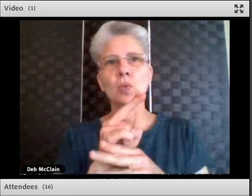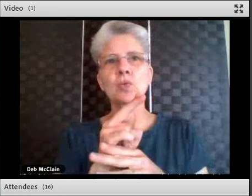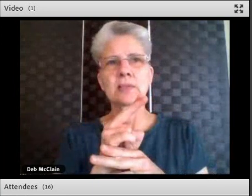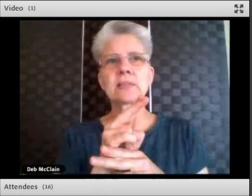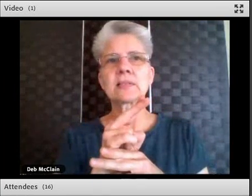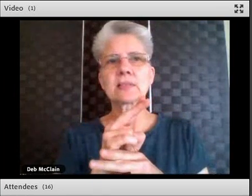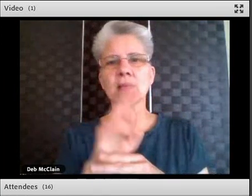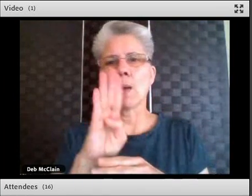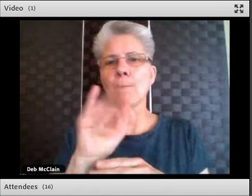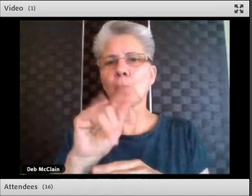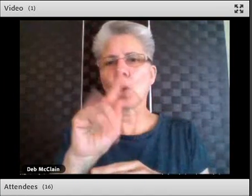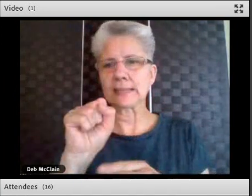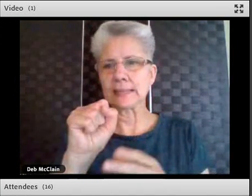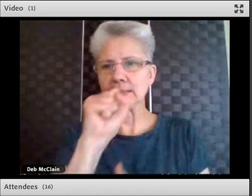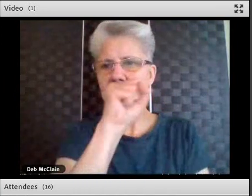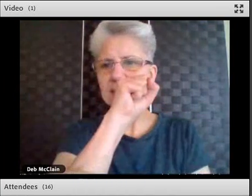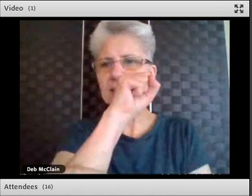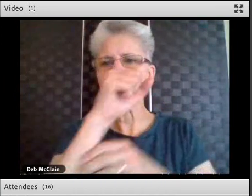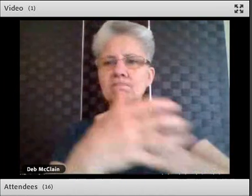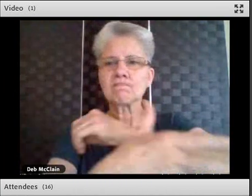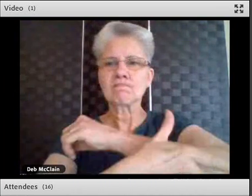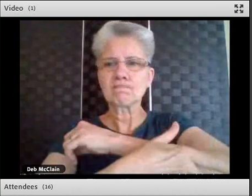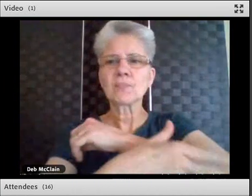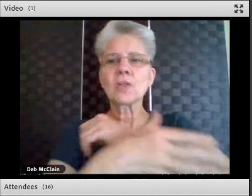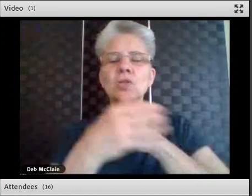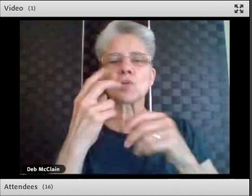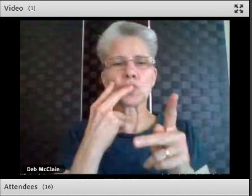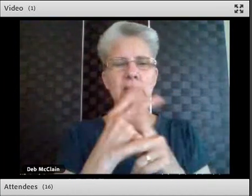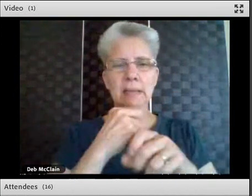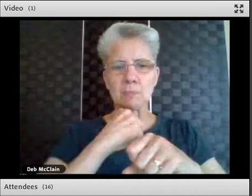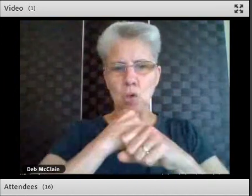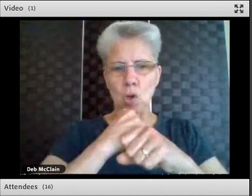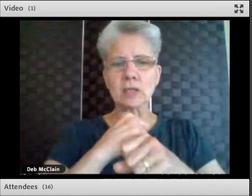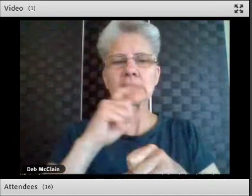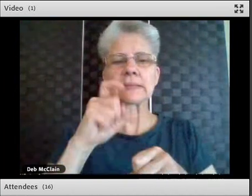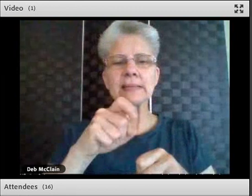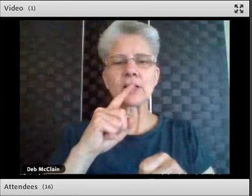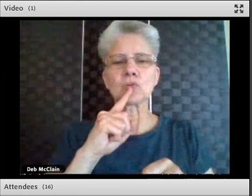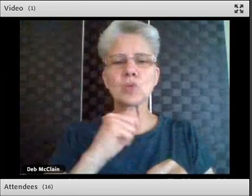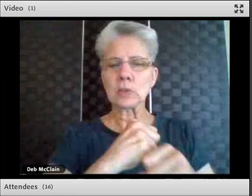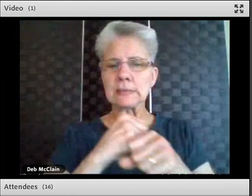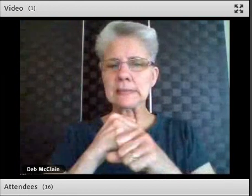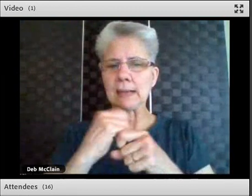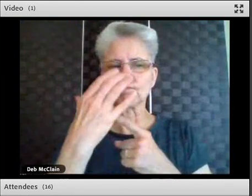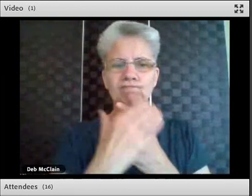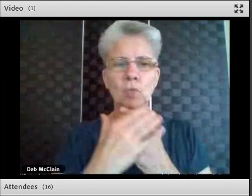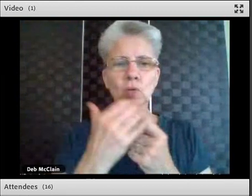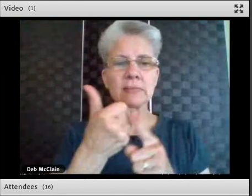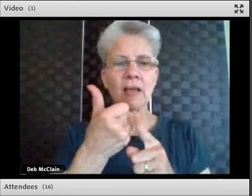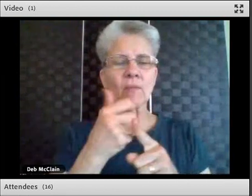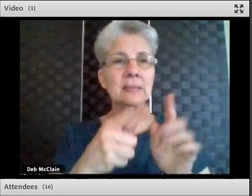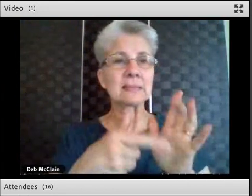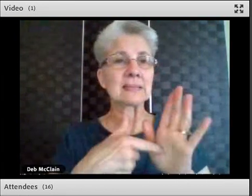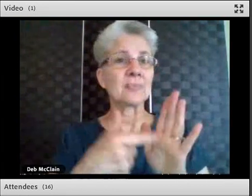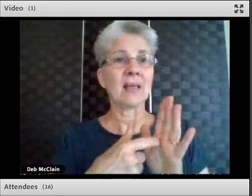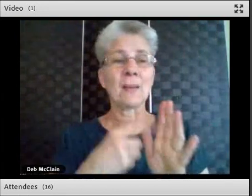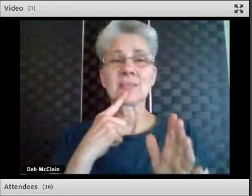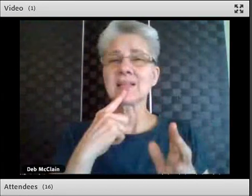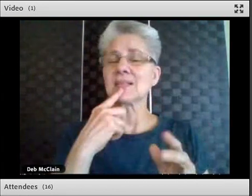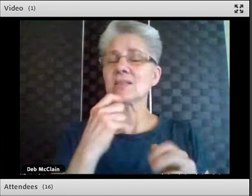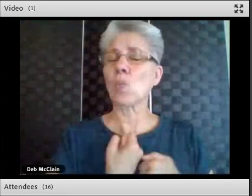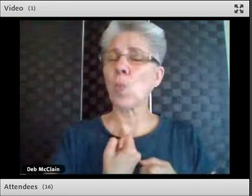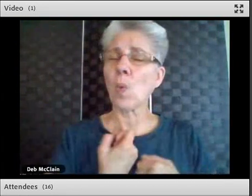braces. So she does take the precautions necessary to protect herself, but sometimes it just tires